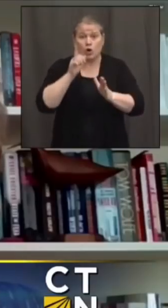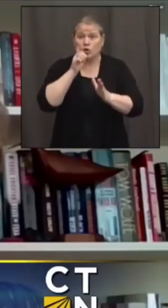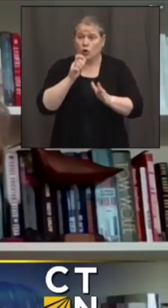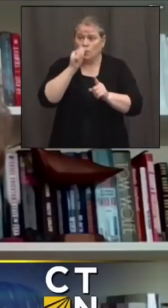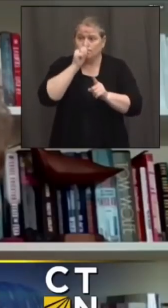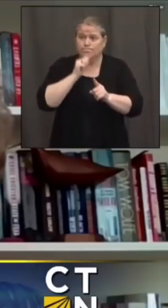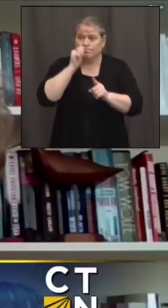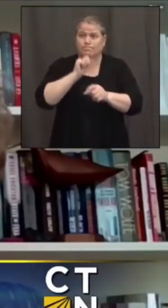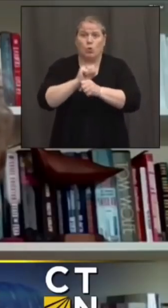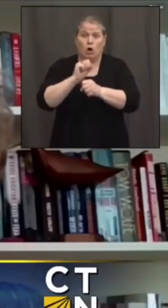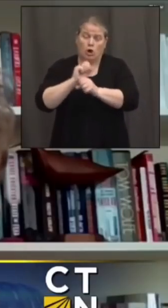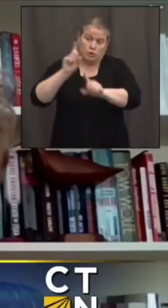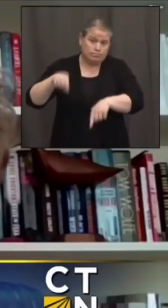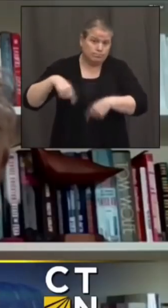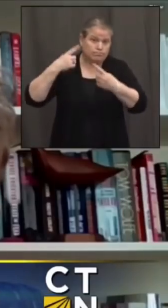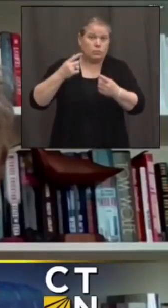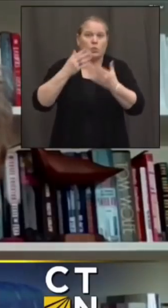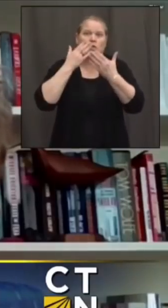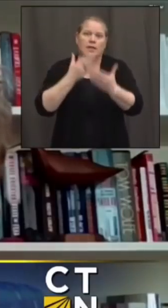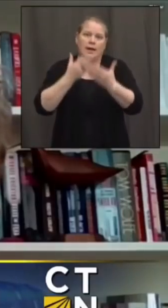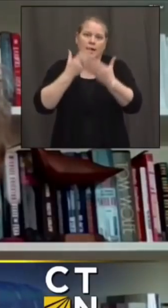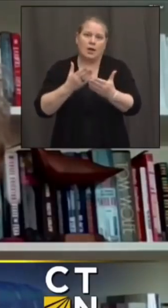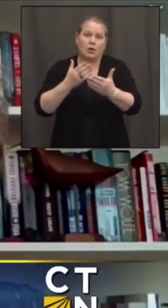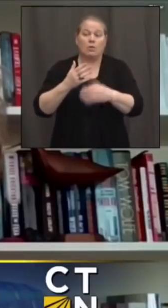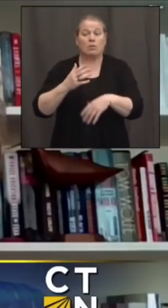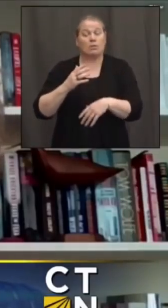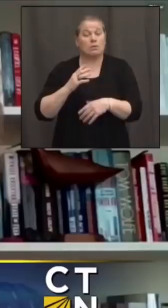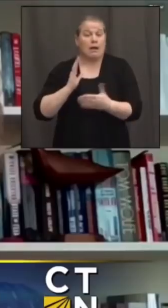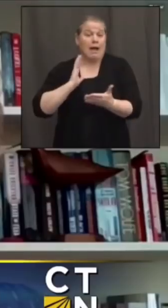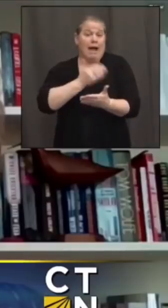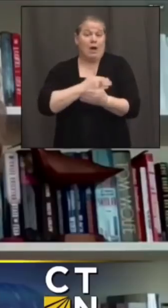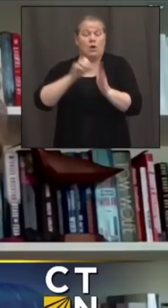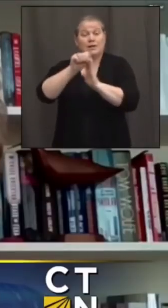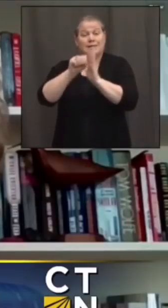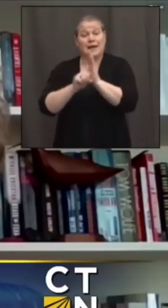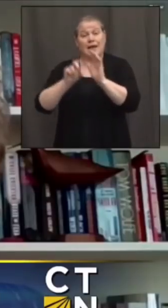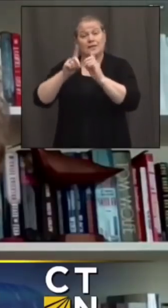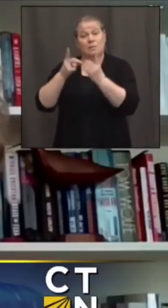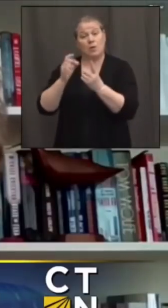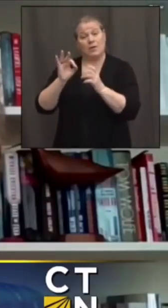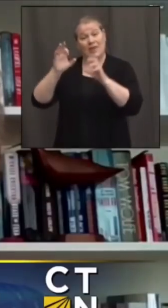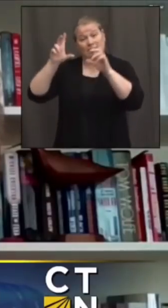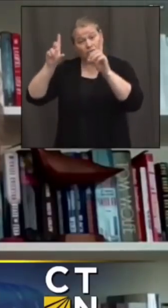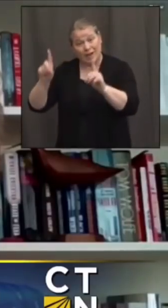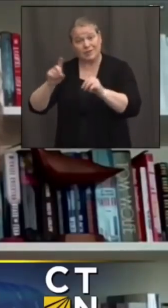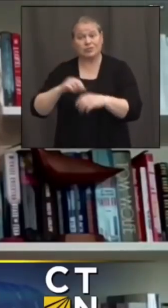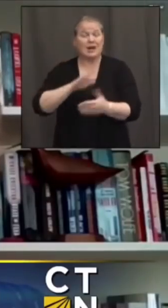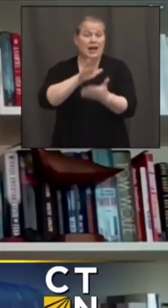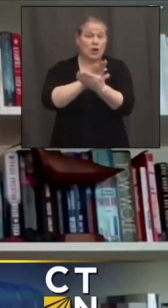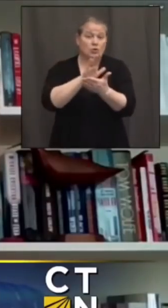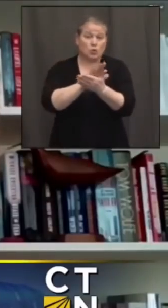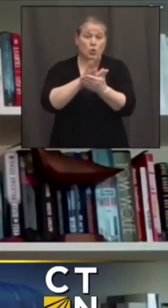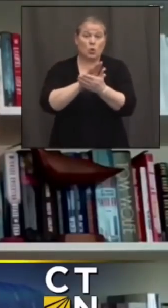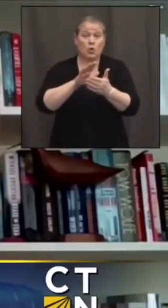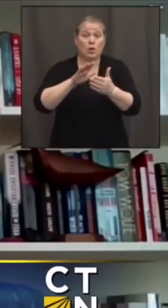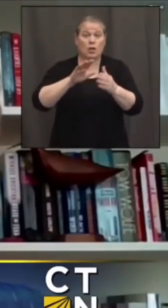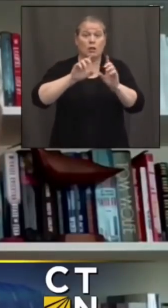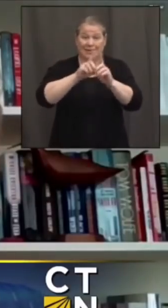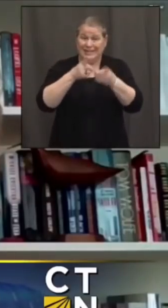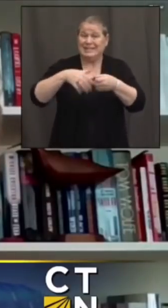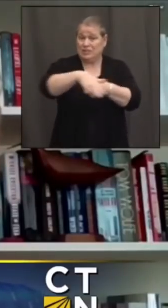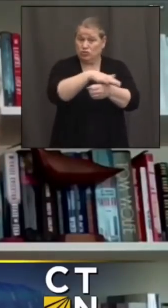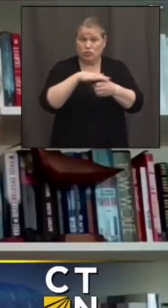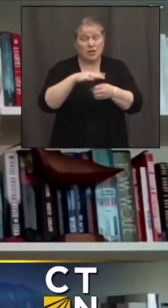we're continuing to work with our SDE and our school district partners to assist whenever there